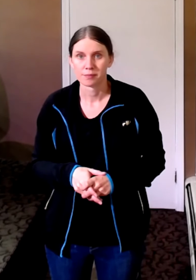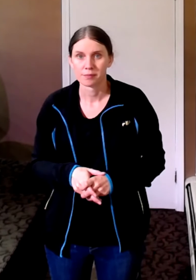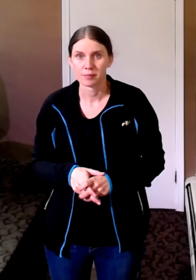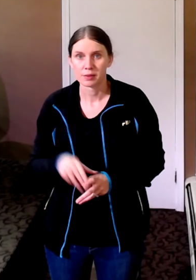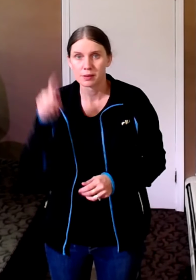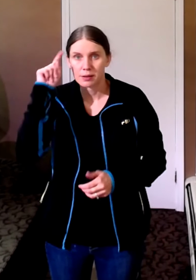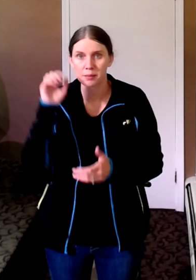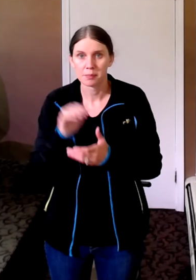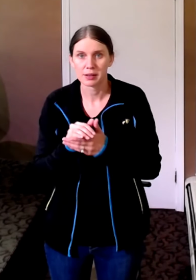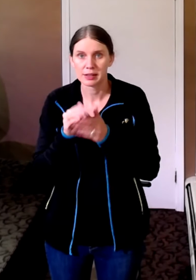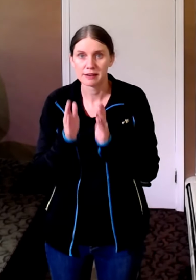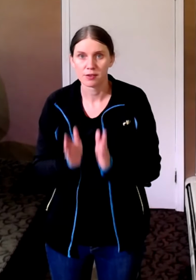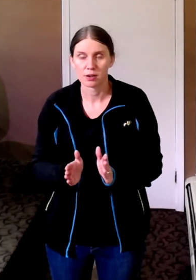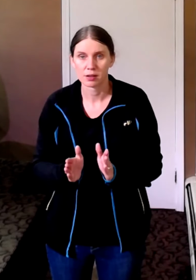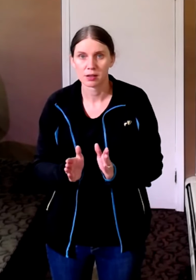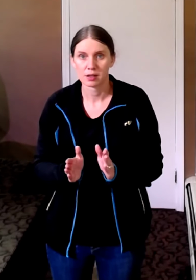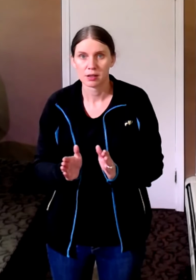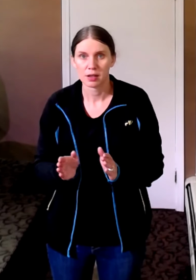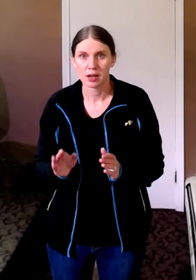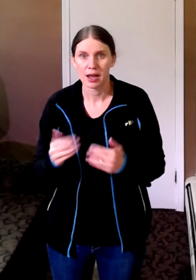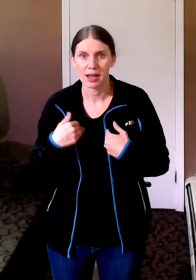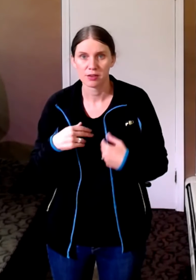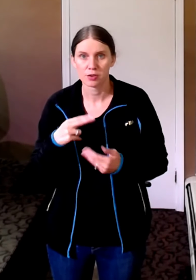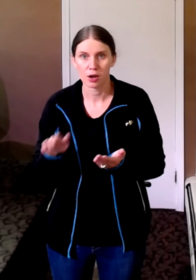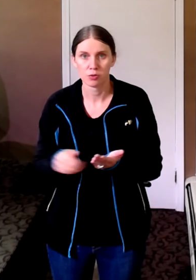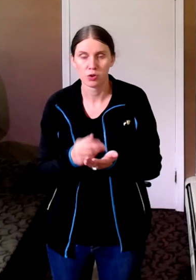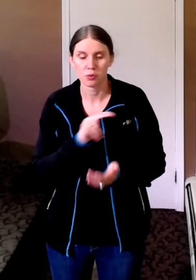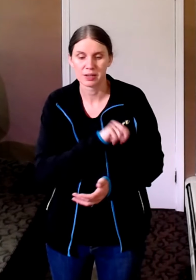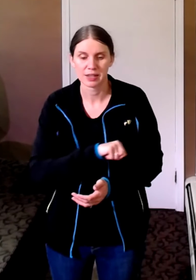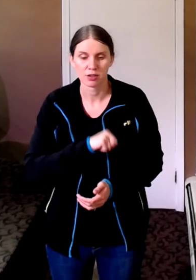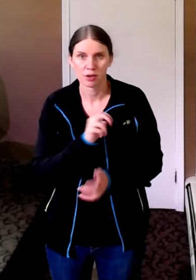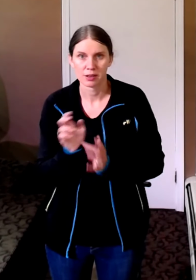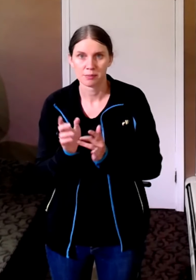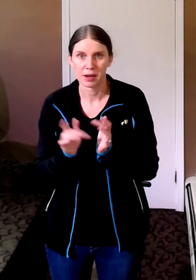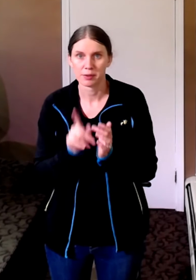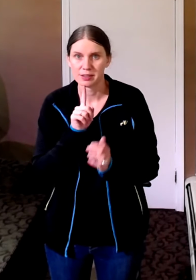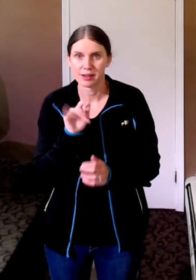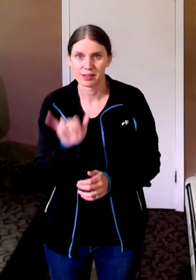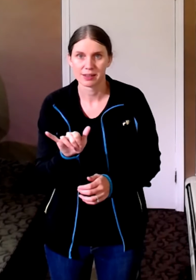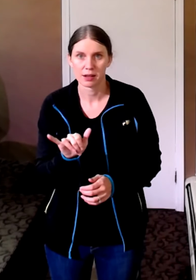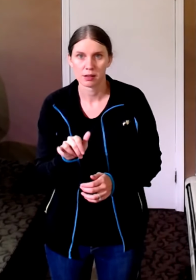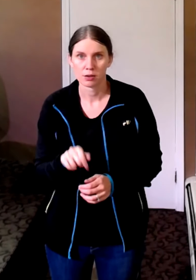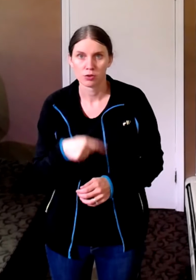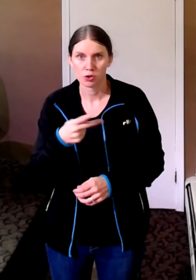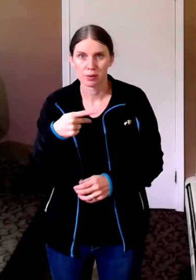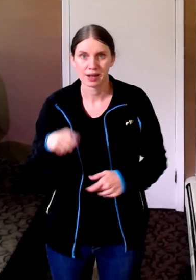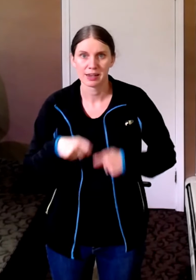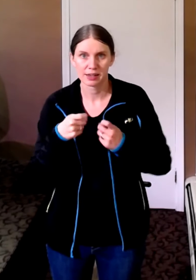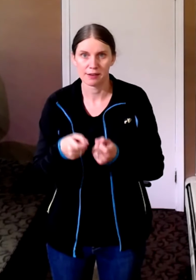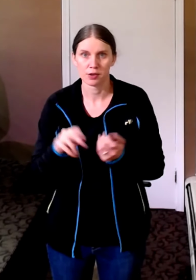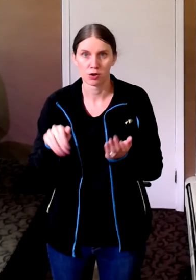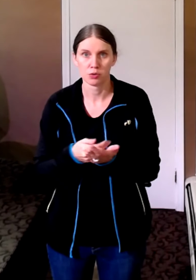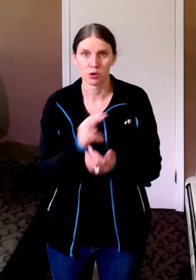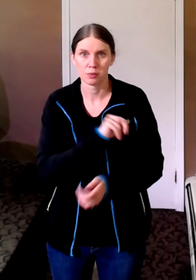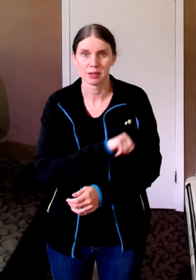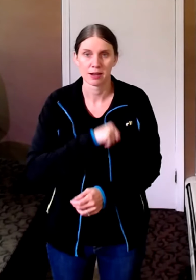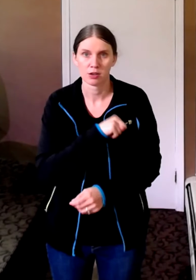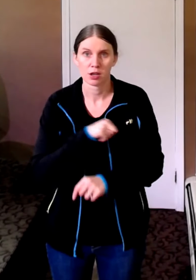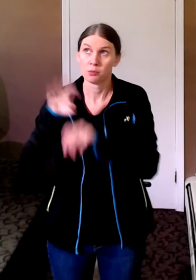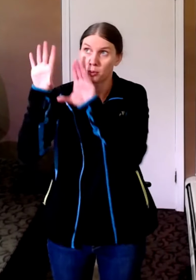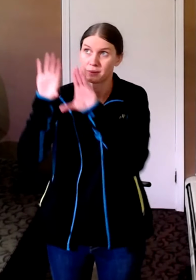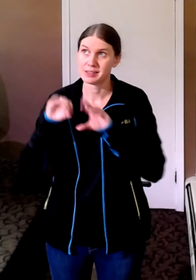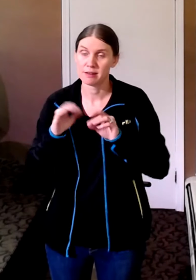The believer is given a new nature. The Bible is very clear about that. We are given a new nature when we